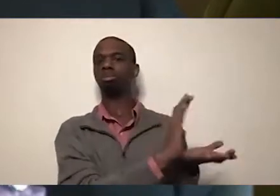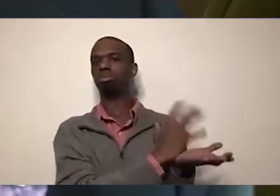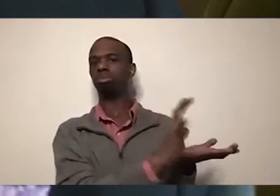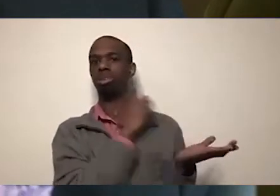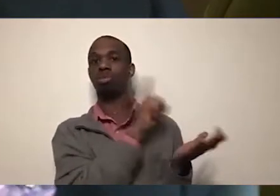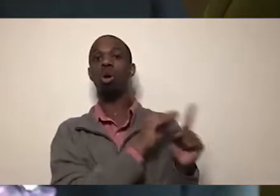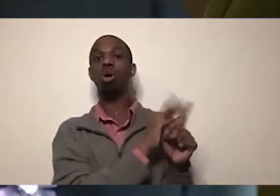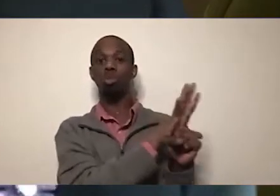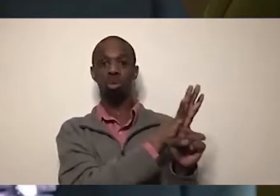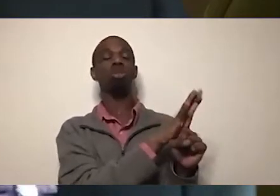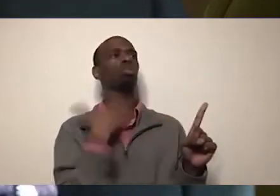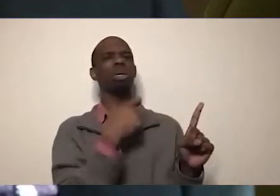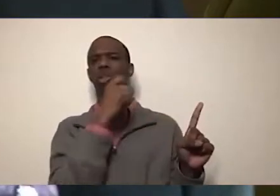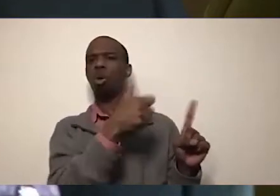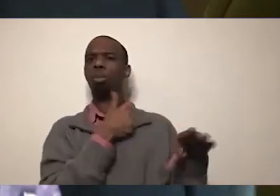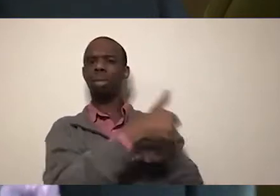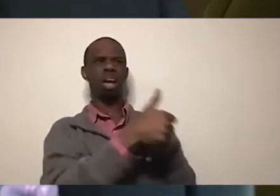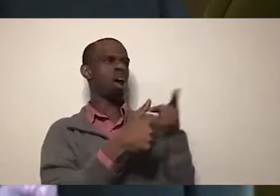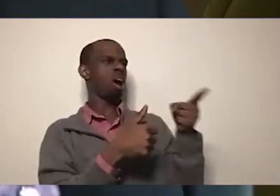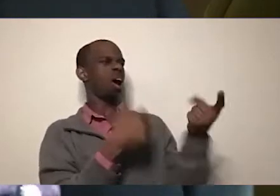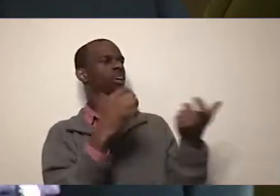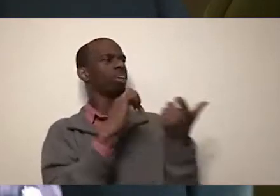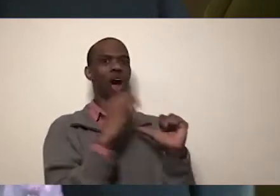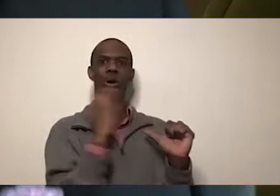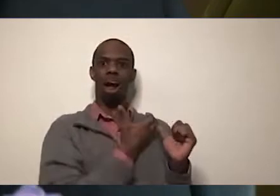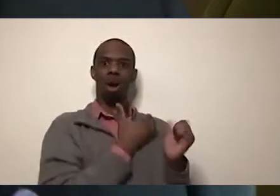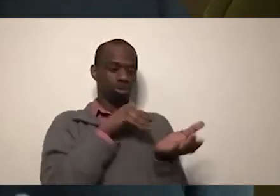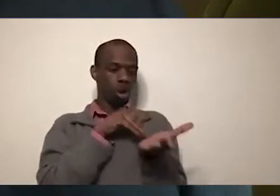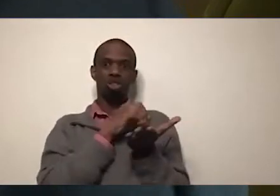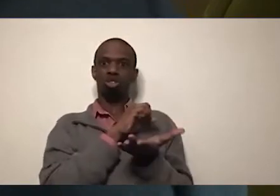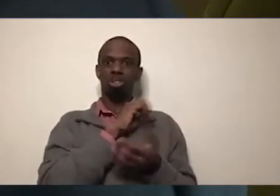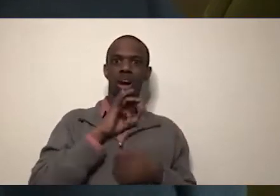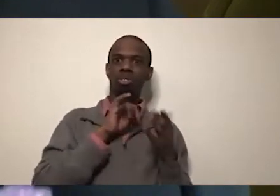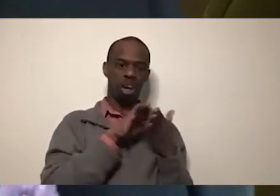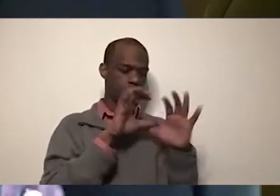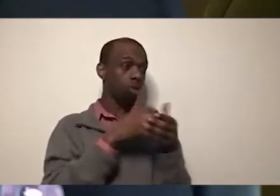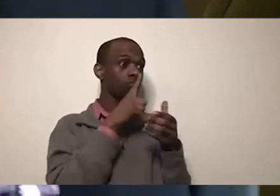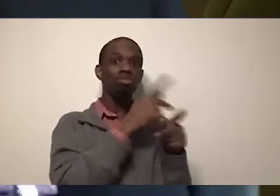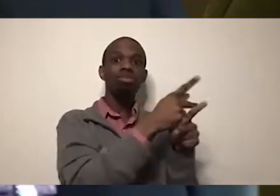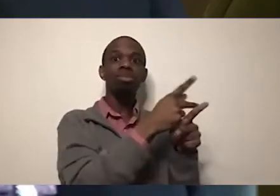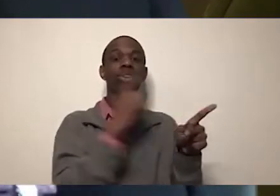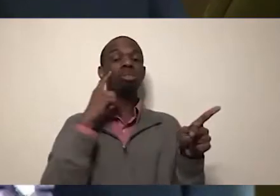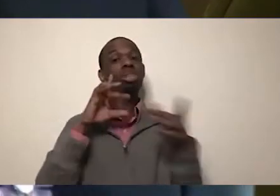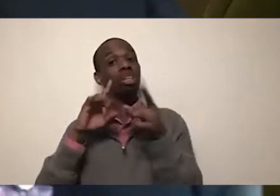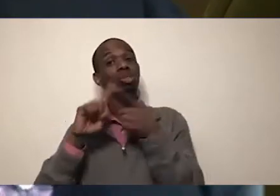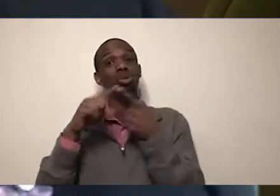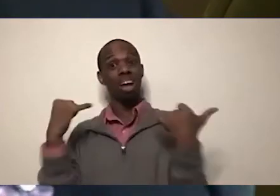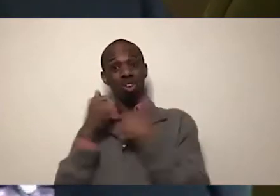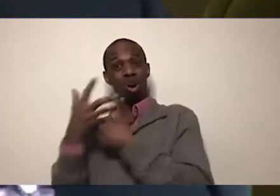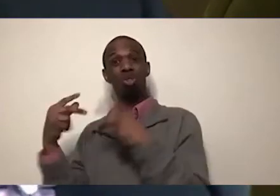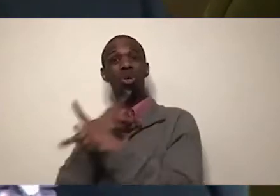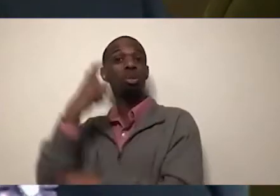about psychiatric illness. And yet we know today that a lot of the things that we're treating are directly tied to